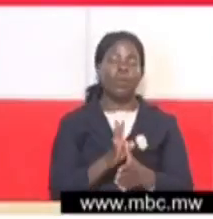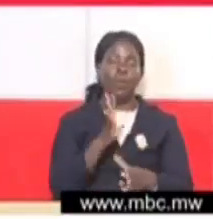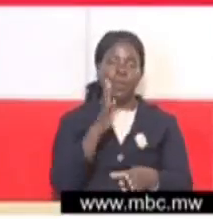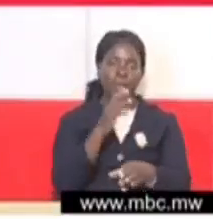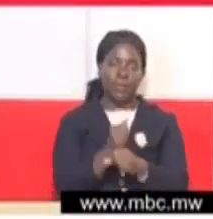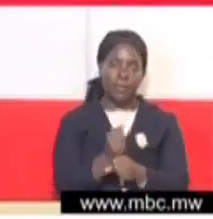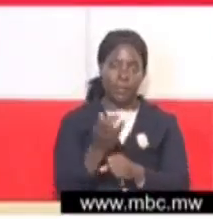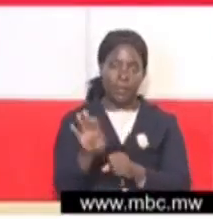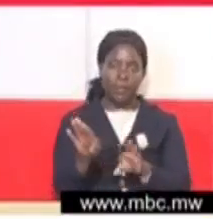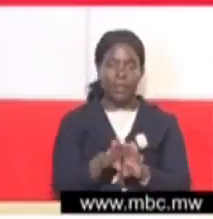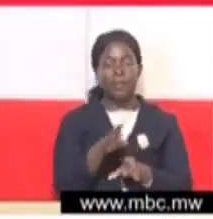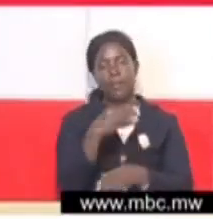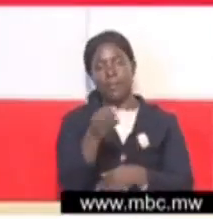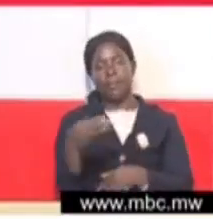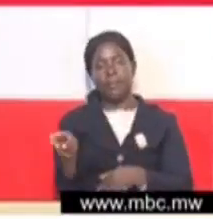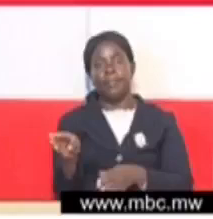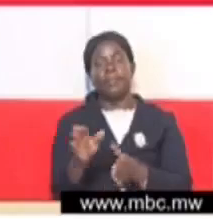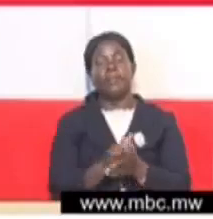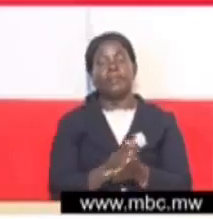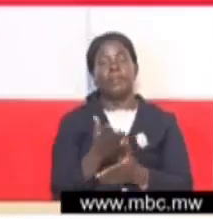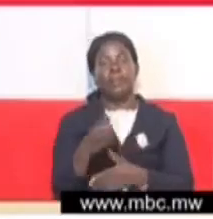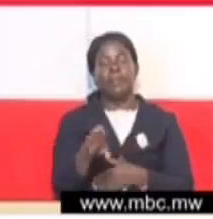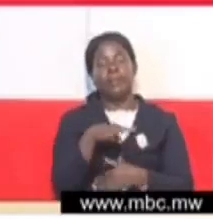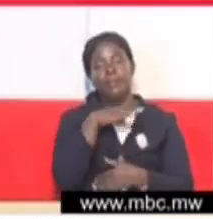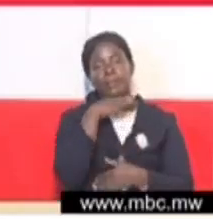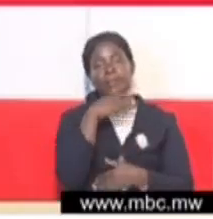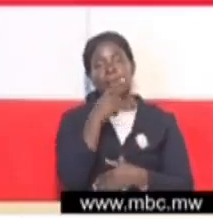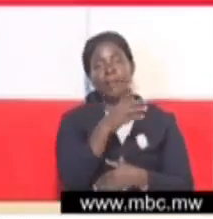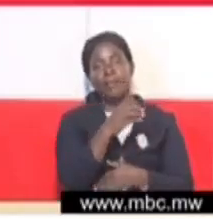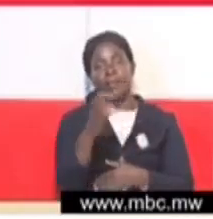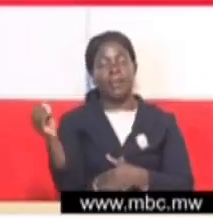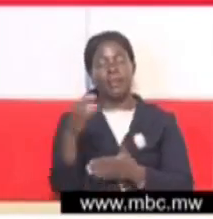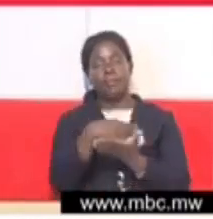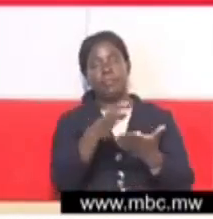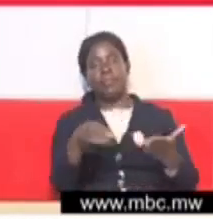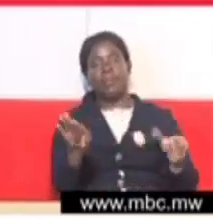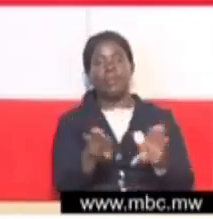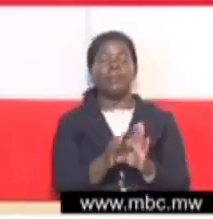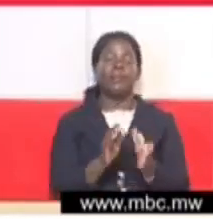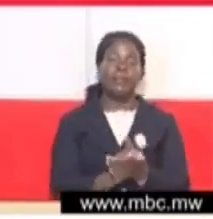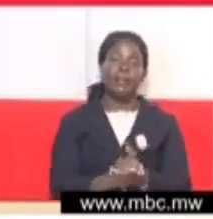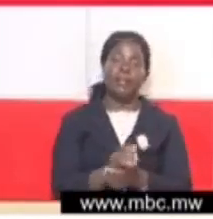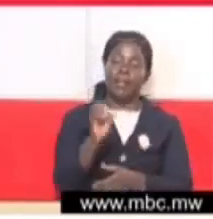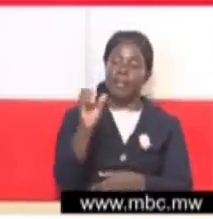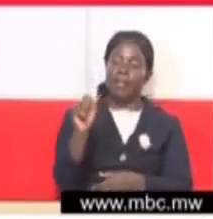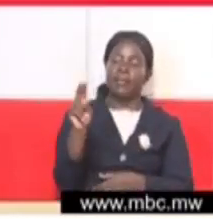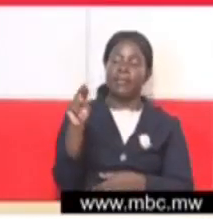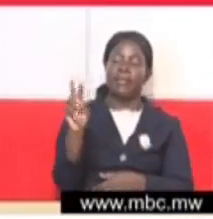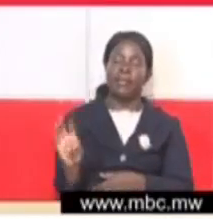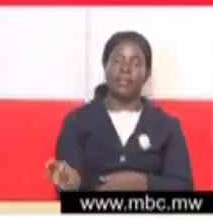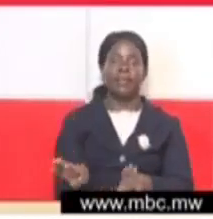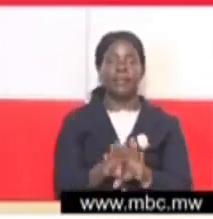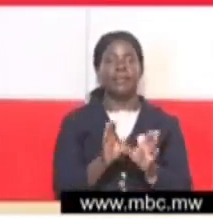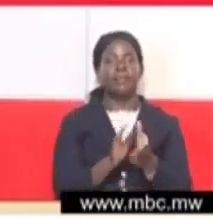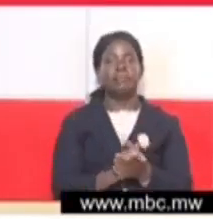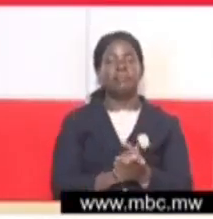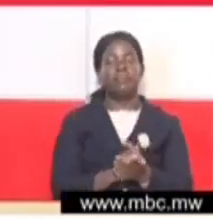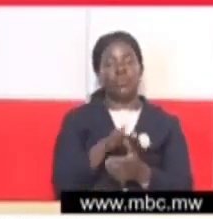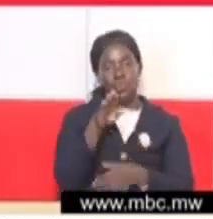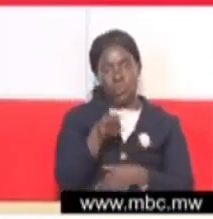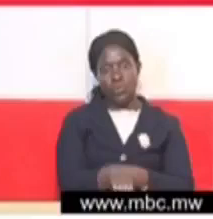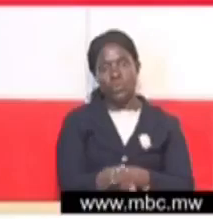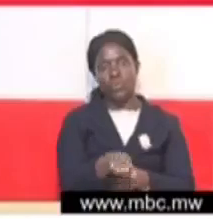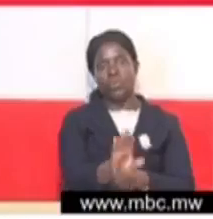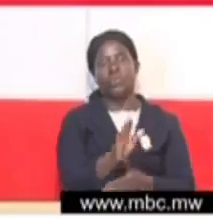organization, donated a coaster worth 100 million kwacha towards special needs education at St. John of God in